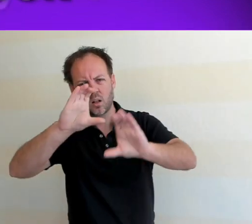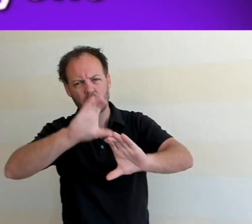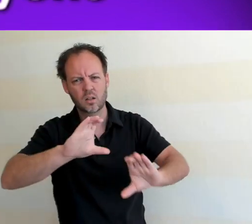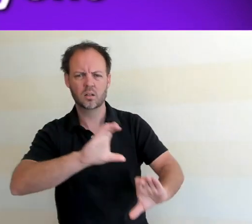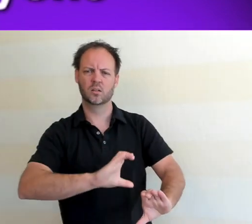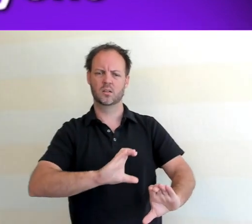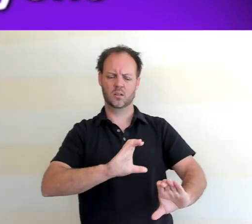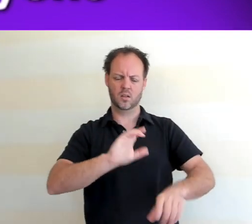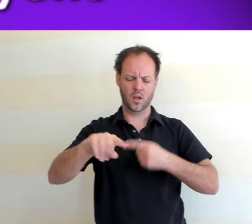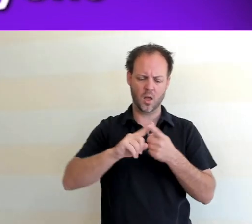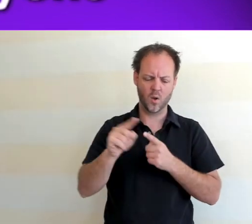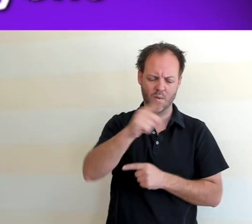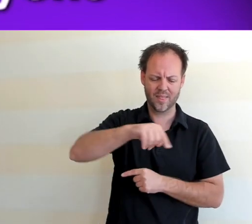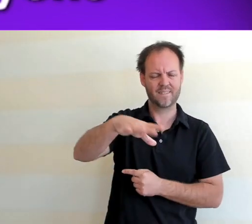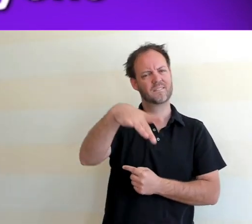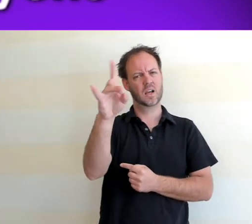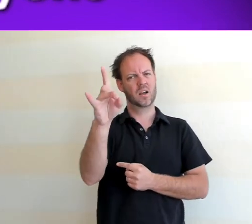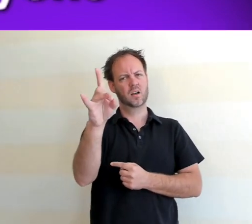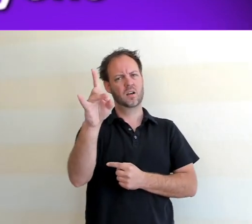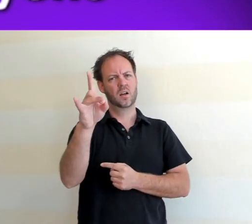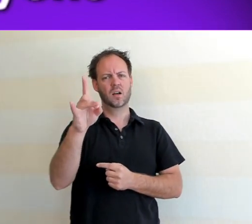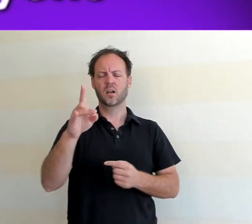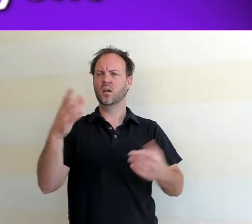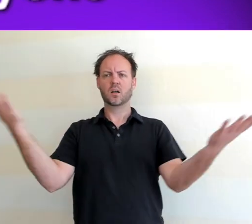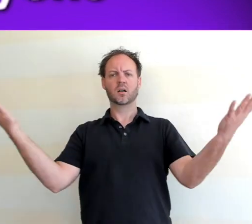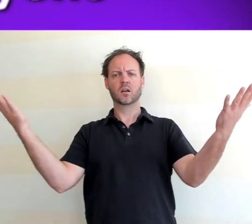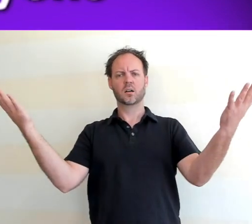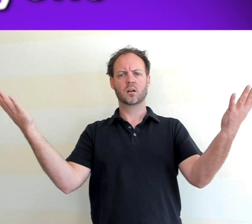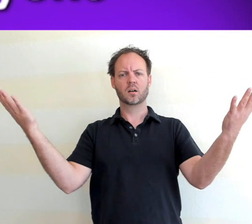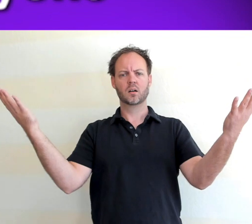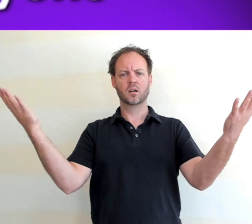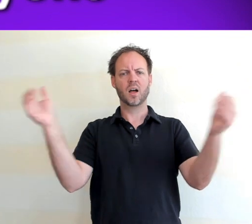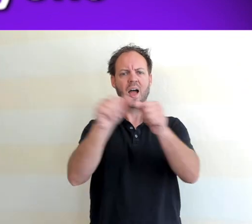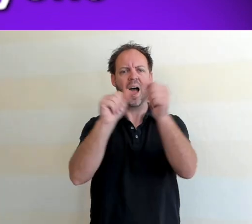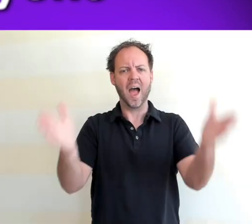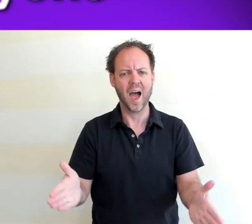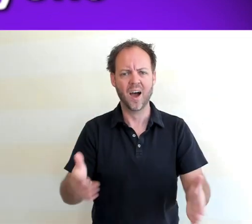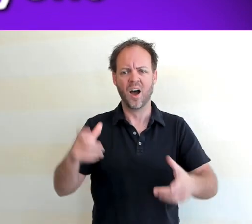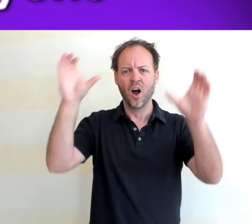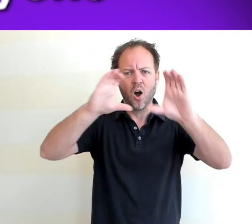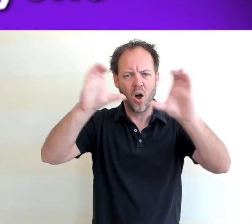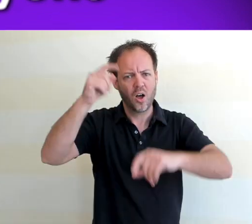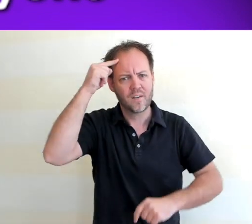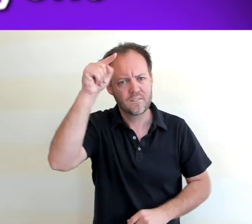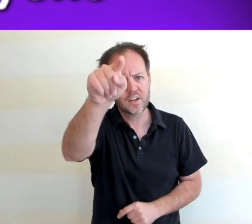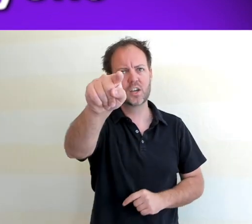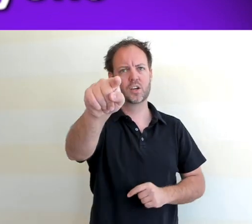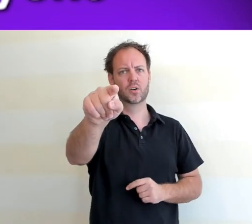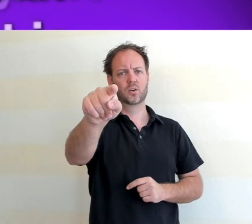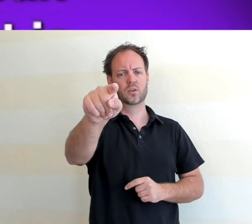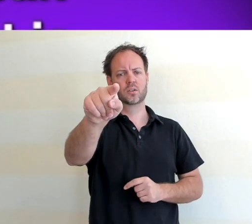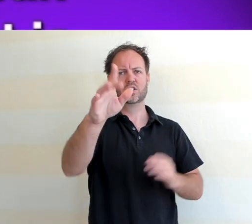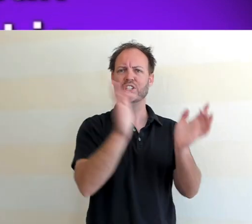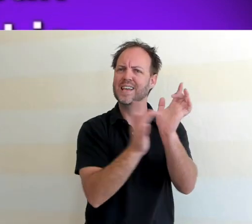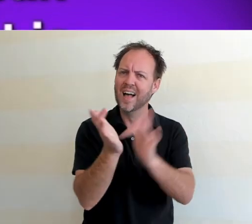for him. And when they found him, they exclaimed, "Everyone is looking for